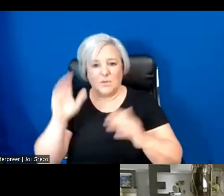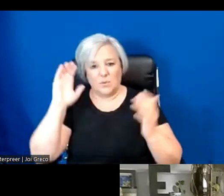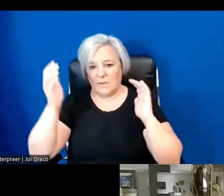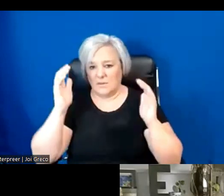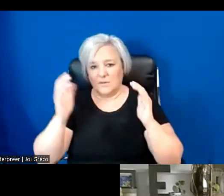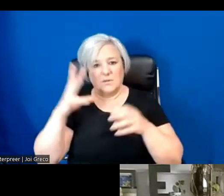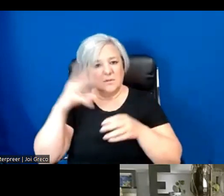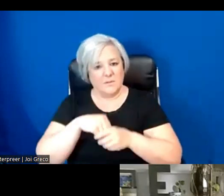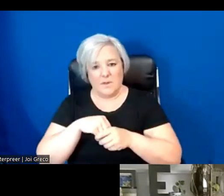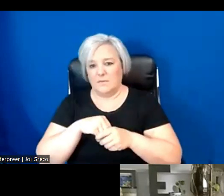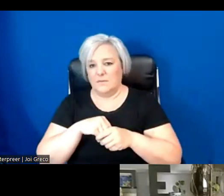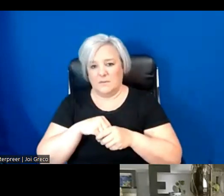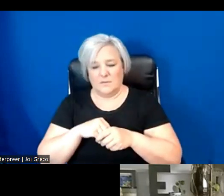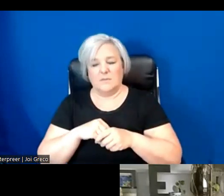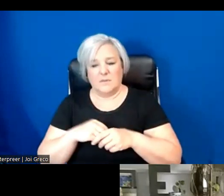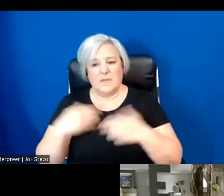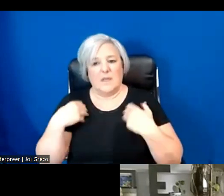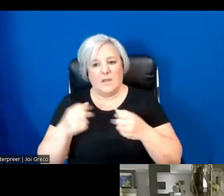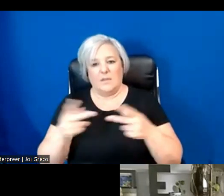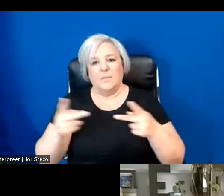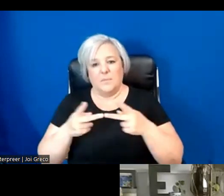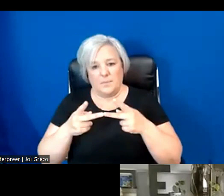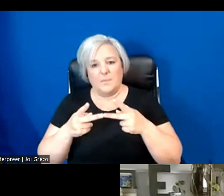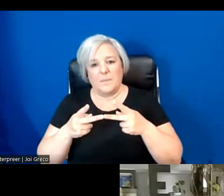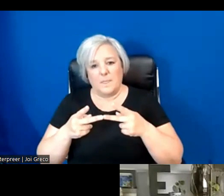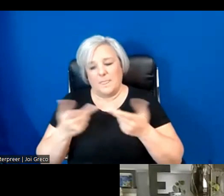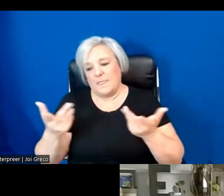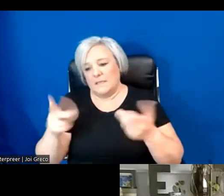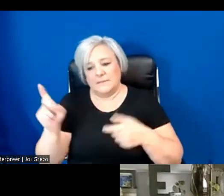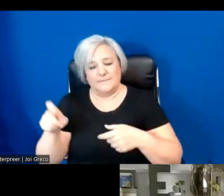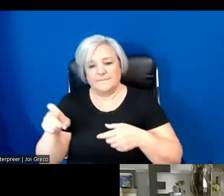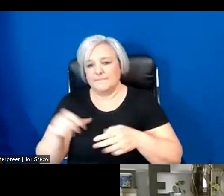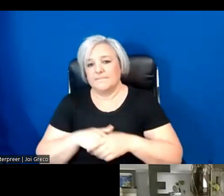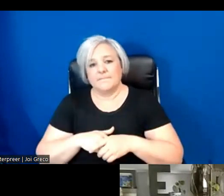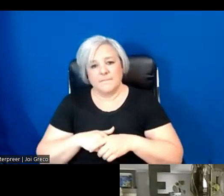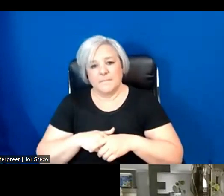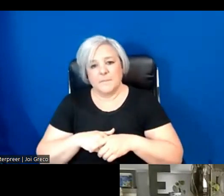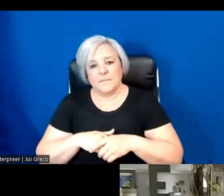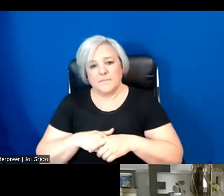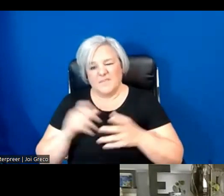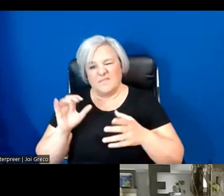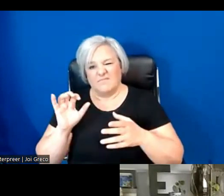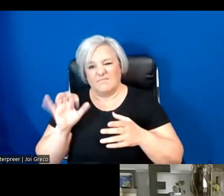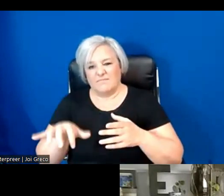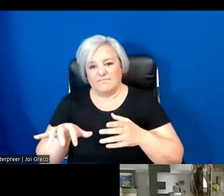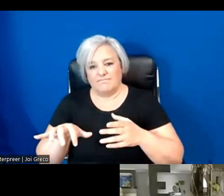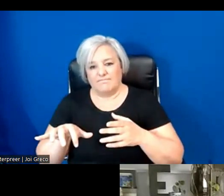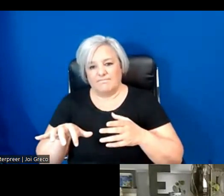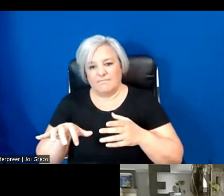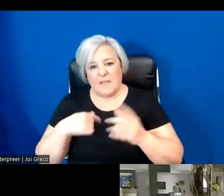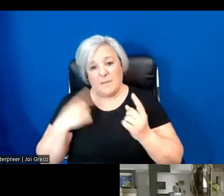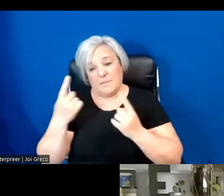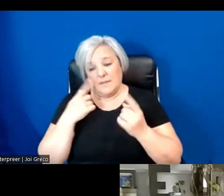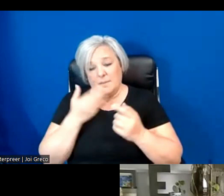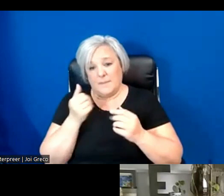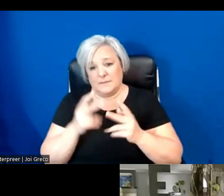with families and kids in a healthy place. It's just essential. And so that's I think the best